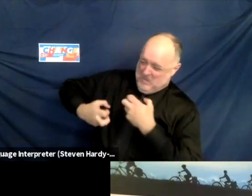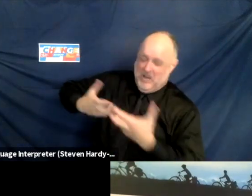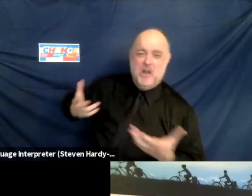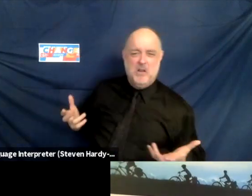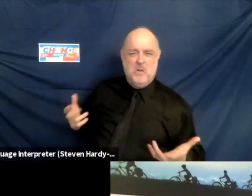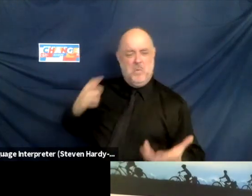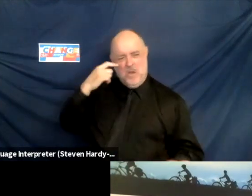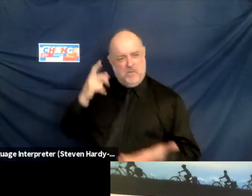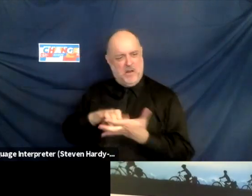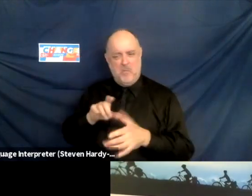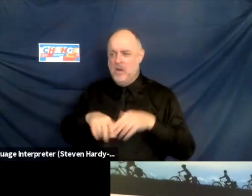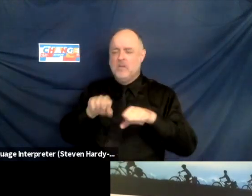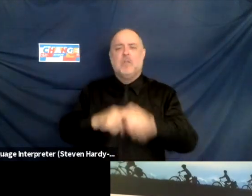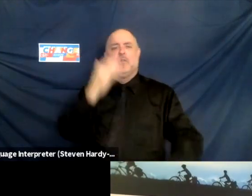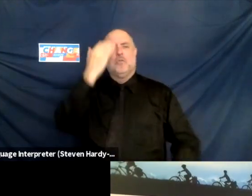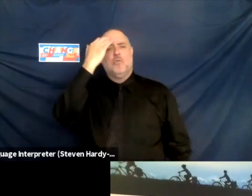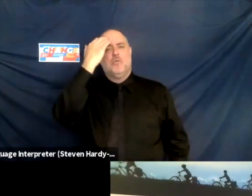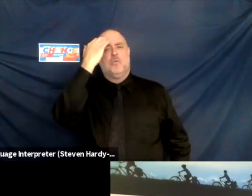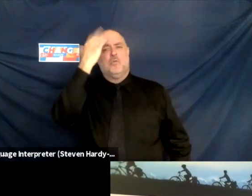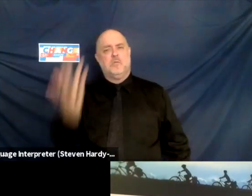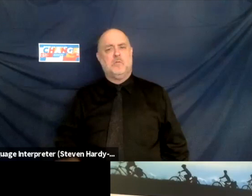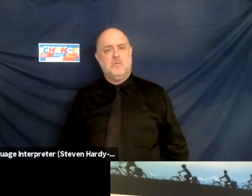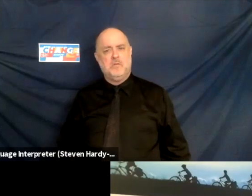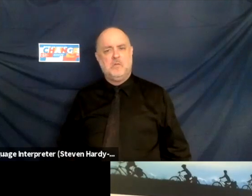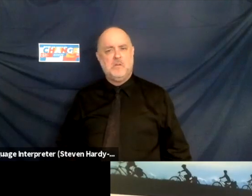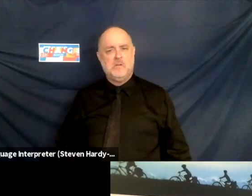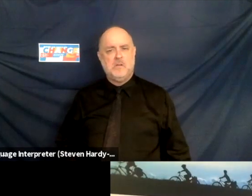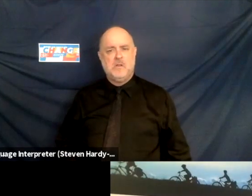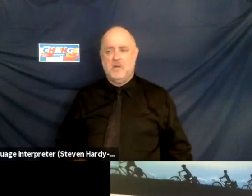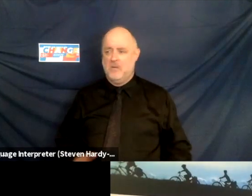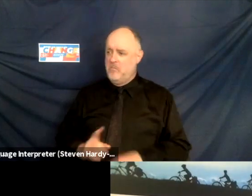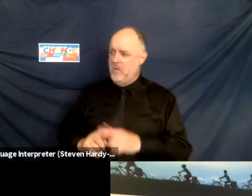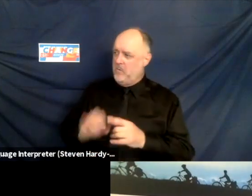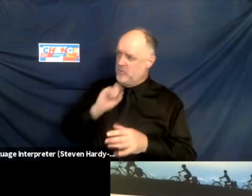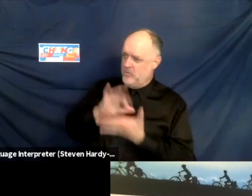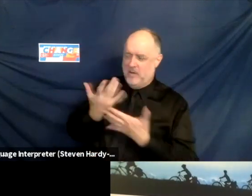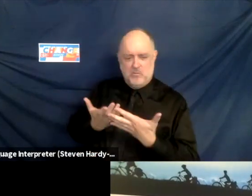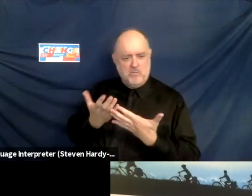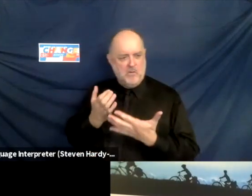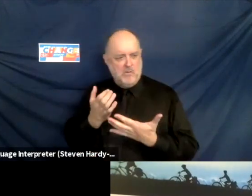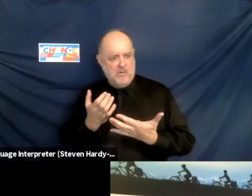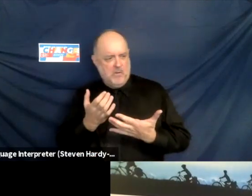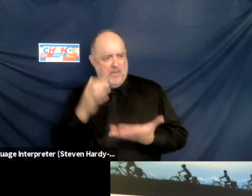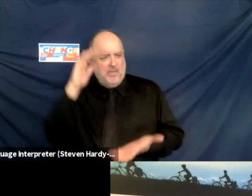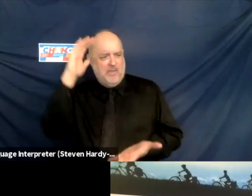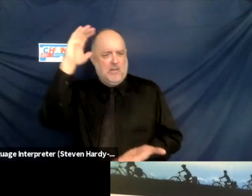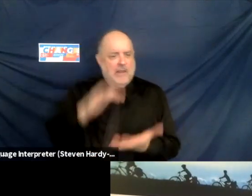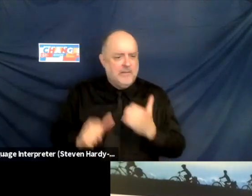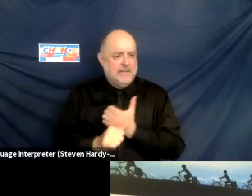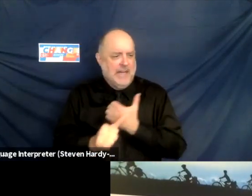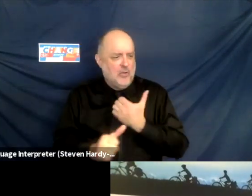when a lack of pathways cut bicycle or pedestrian access off or make it more dangerous to get from point